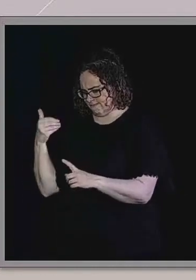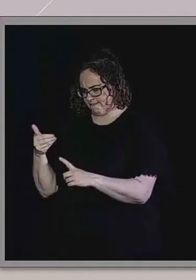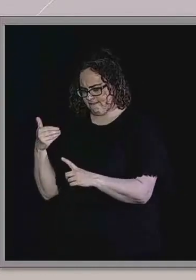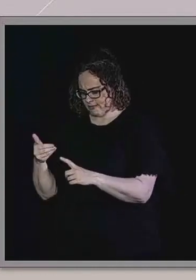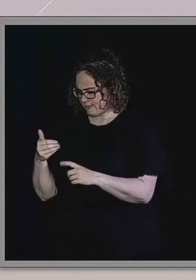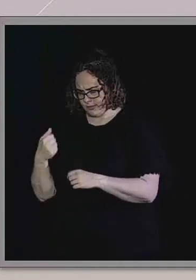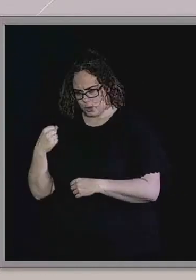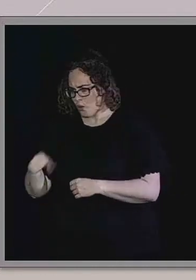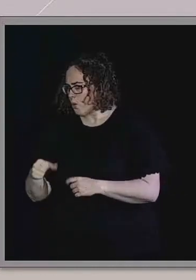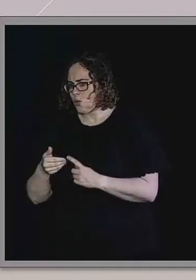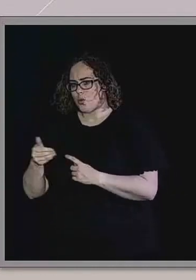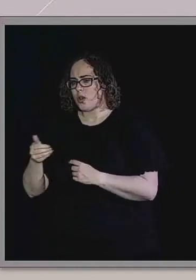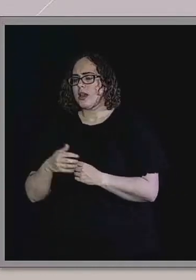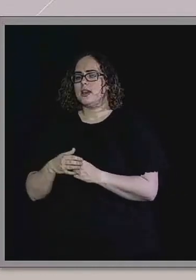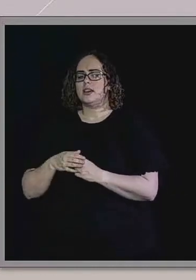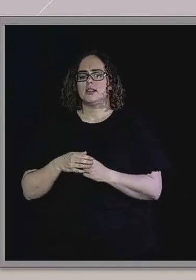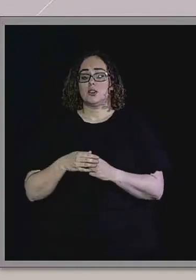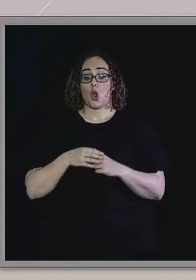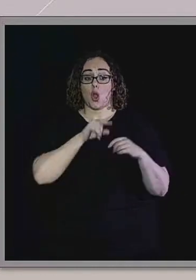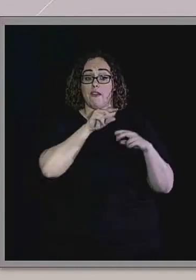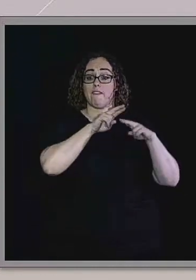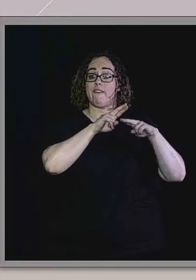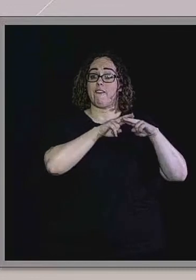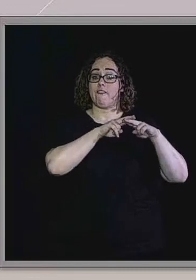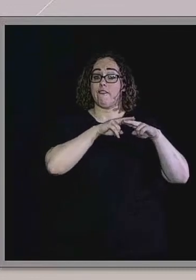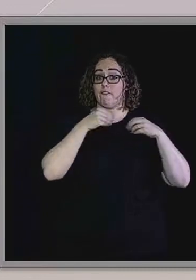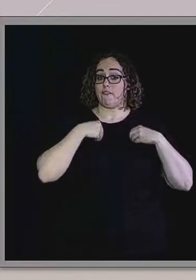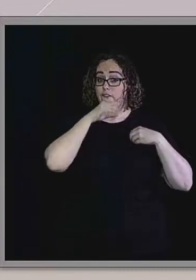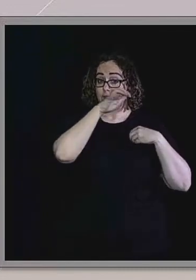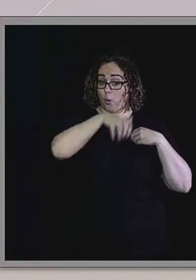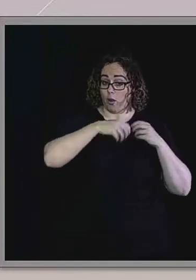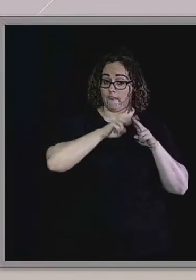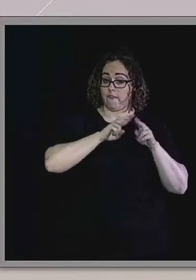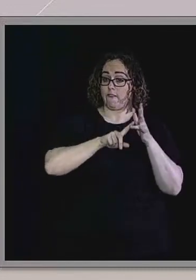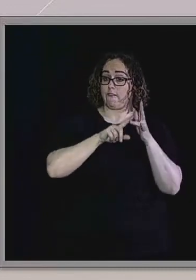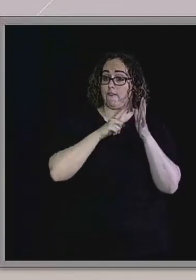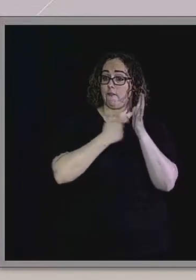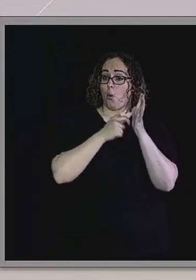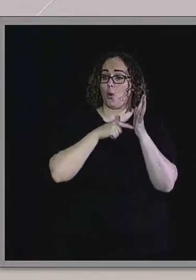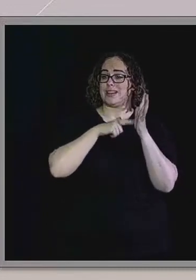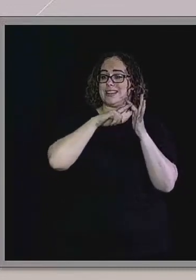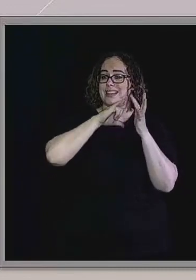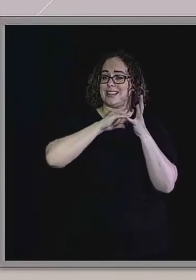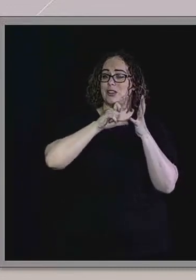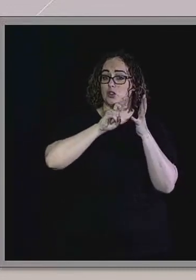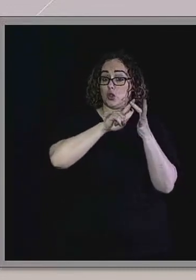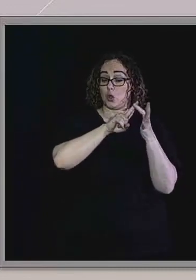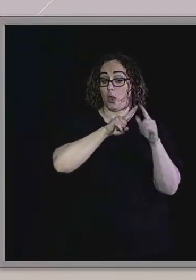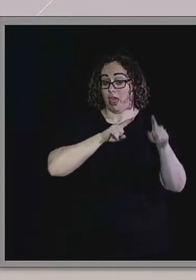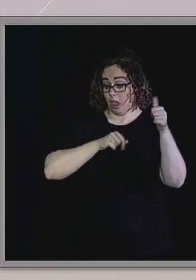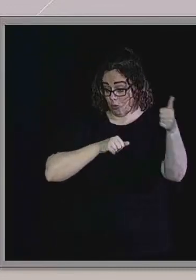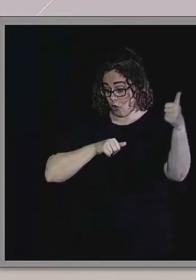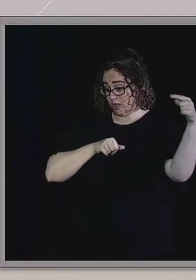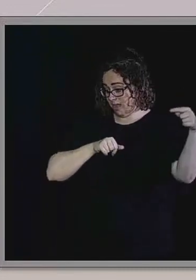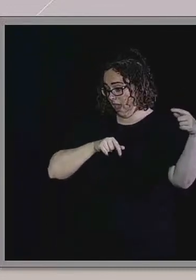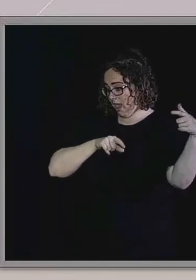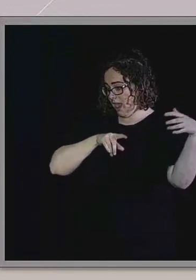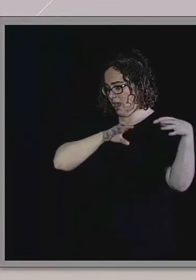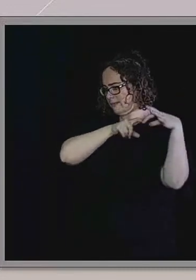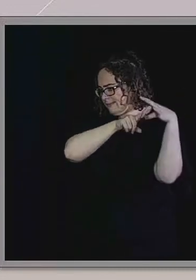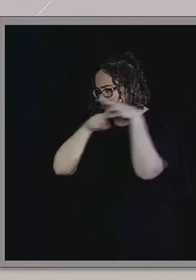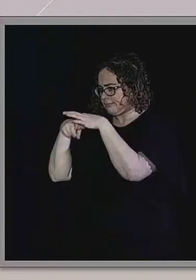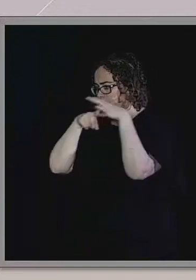Fortescue did cooperate. They answered questions, not all of them. And I had to go back a few times